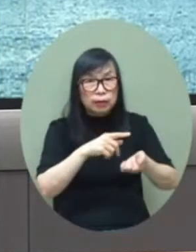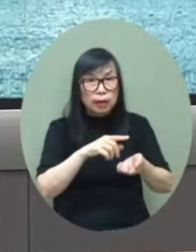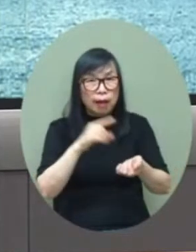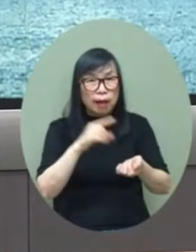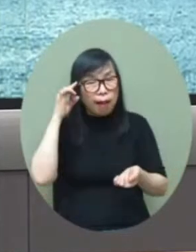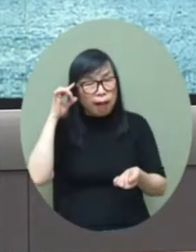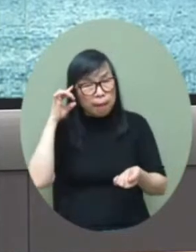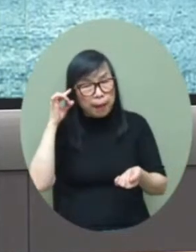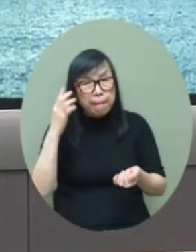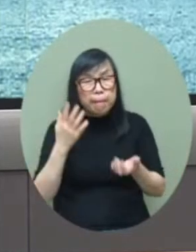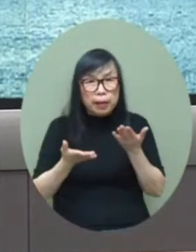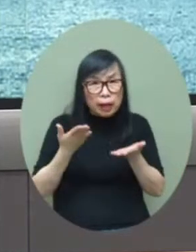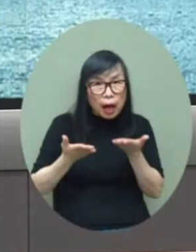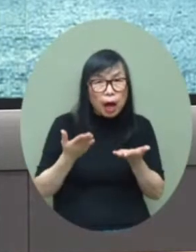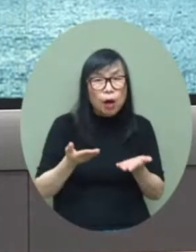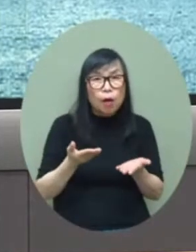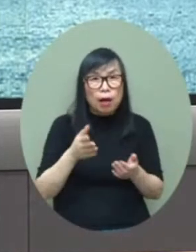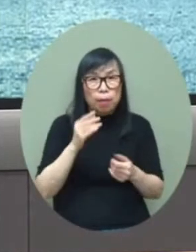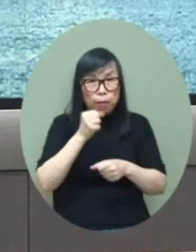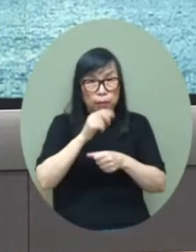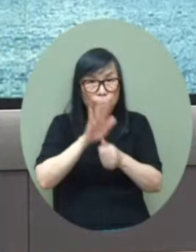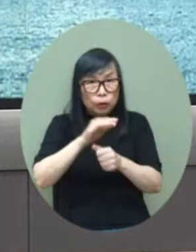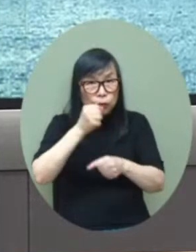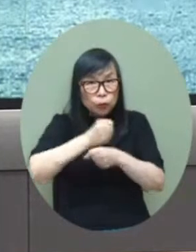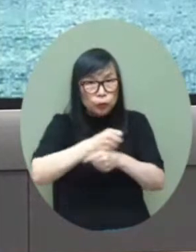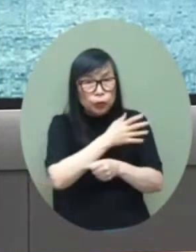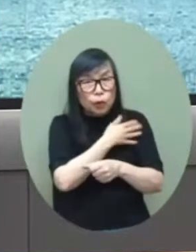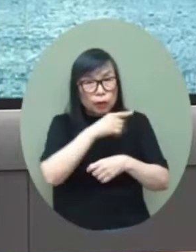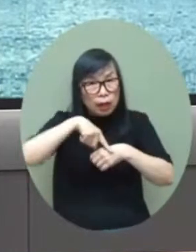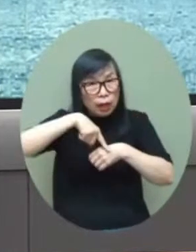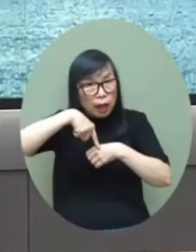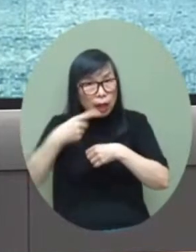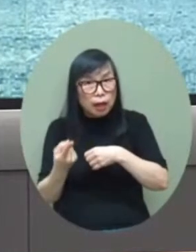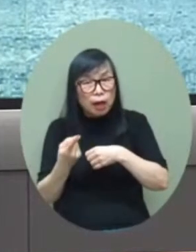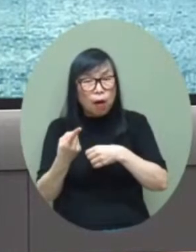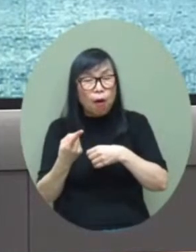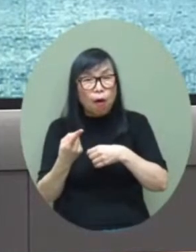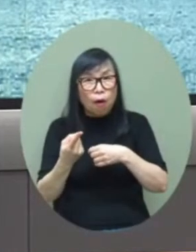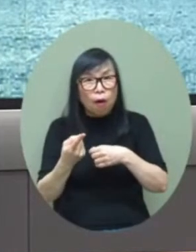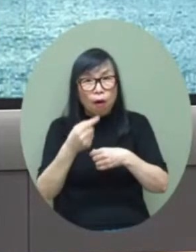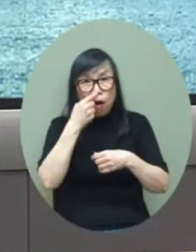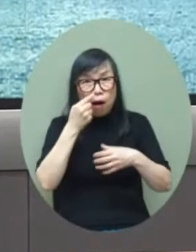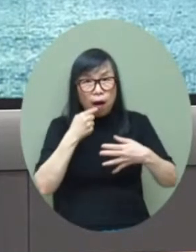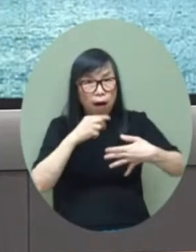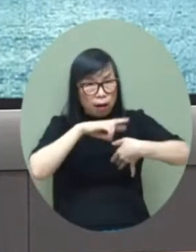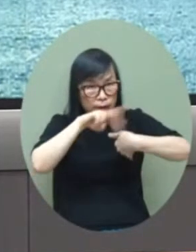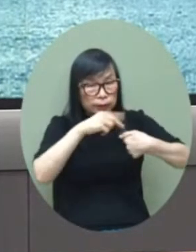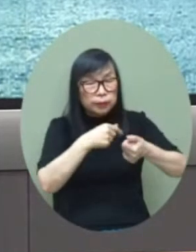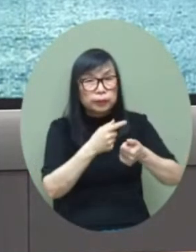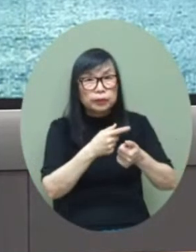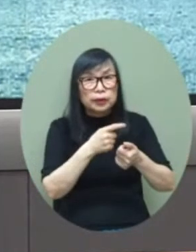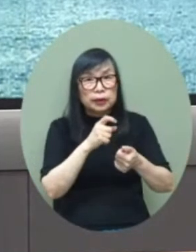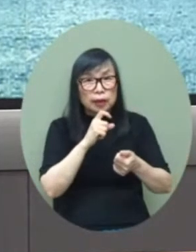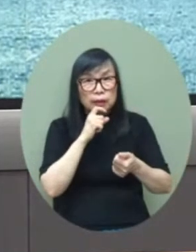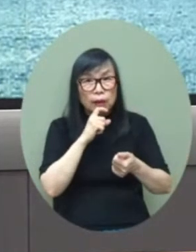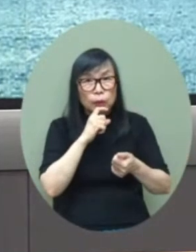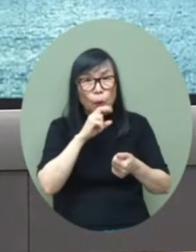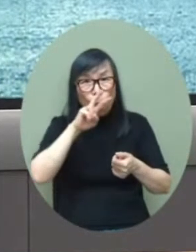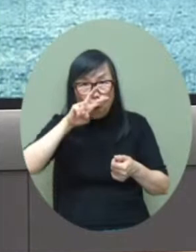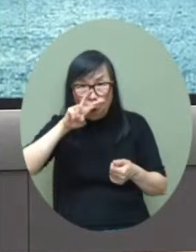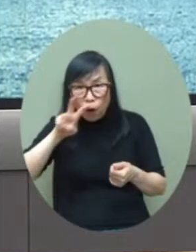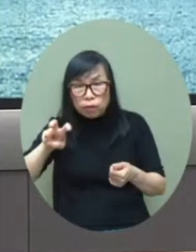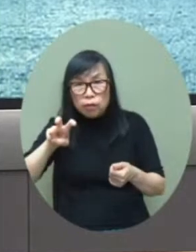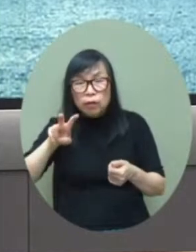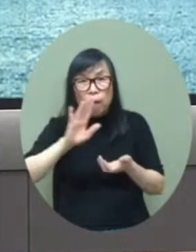hospital. Because PCR is more sensitive, it can provide additional